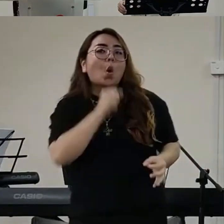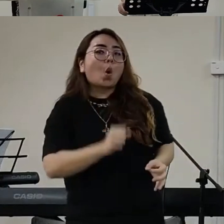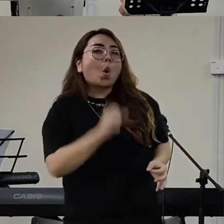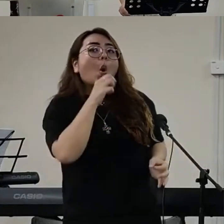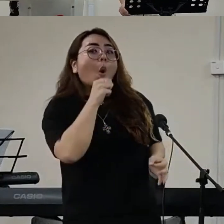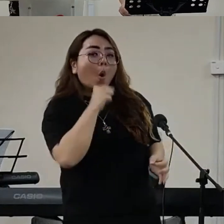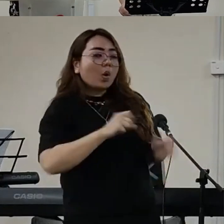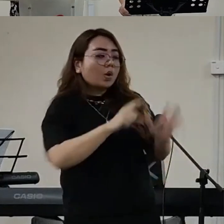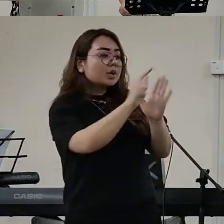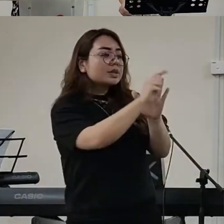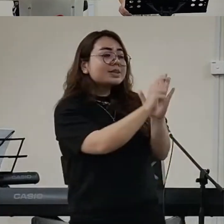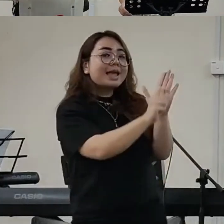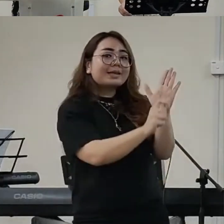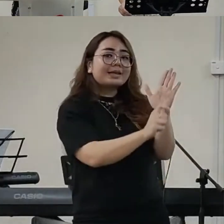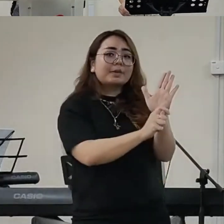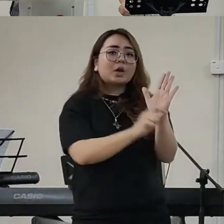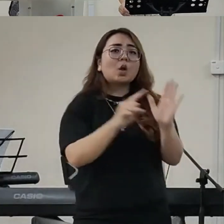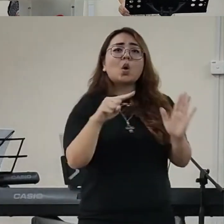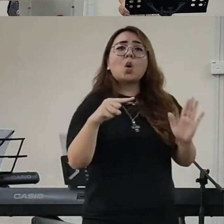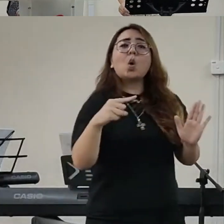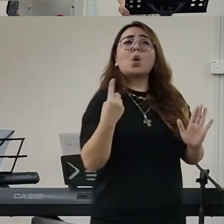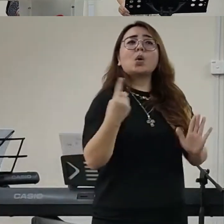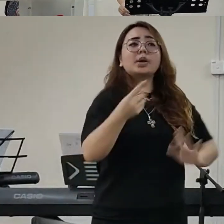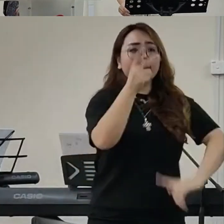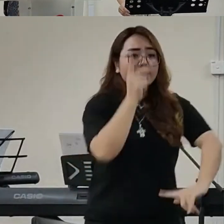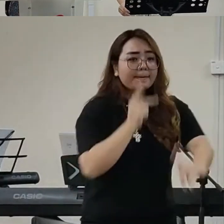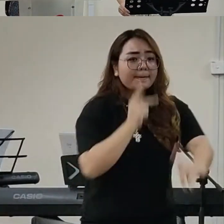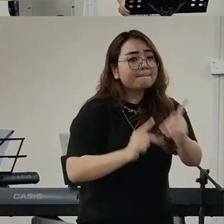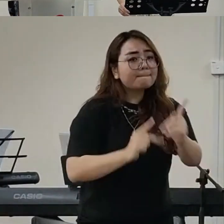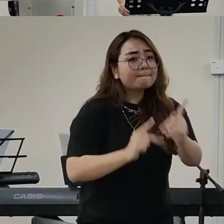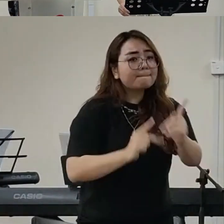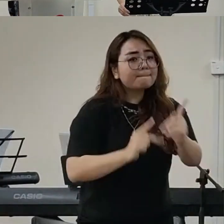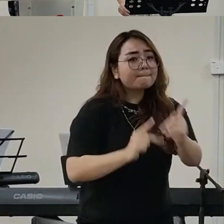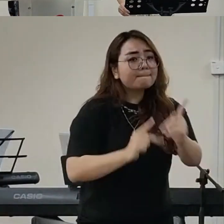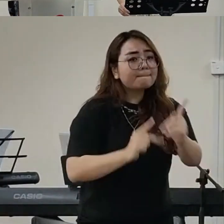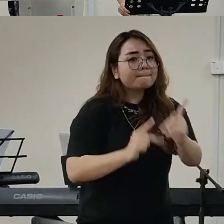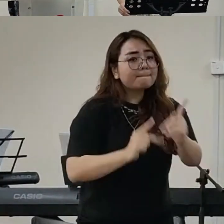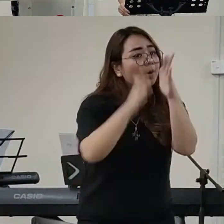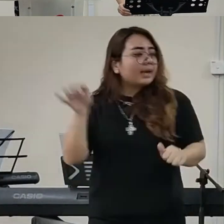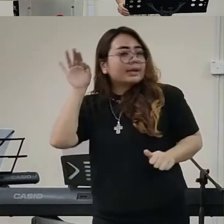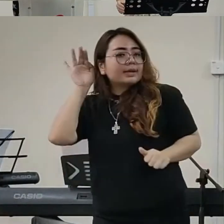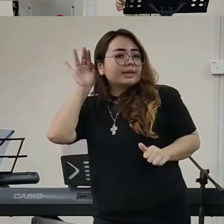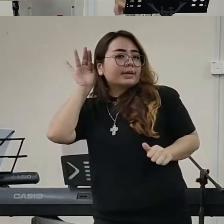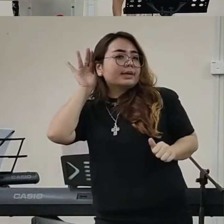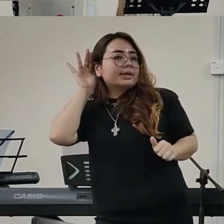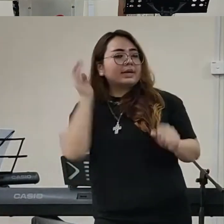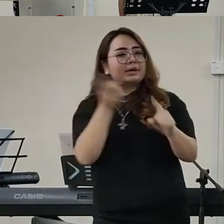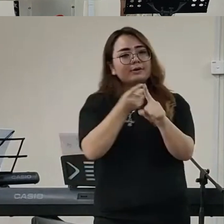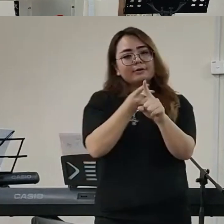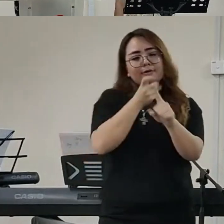prophet and the prophet will speak to the people. No, you know, it's